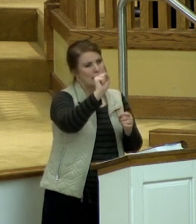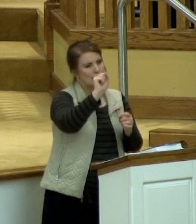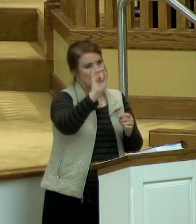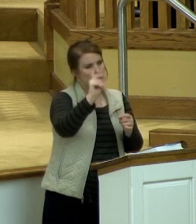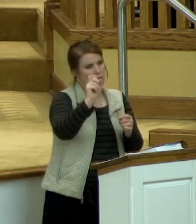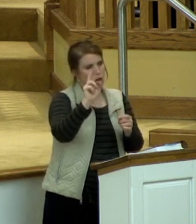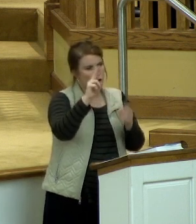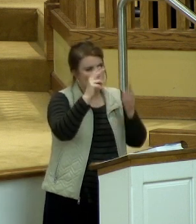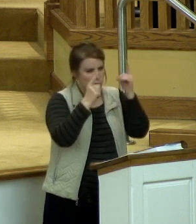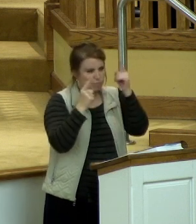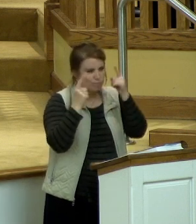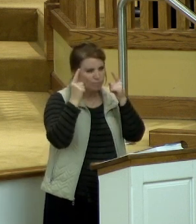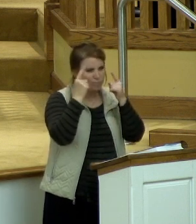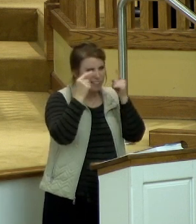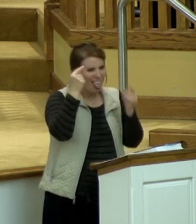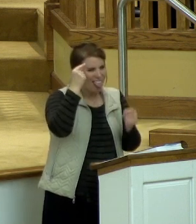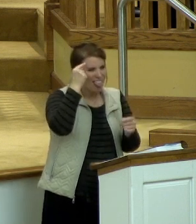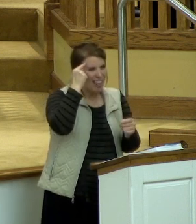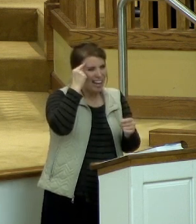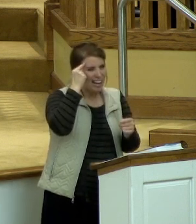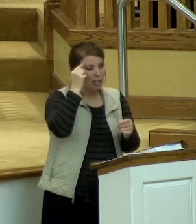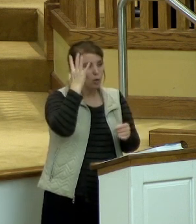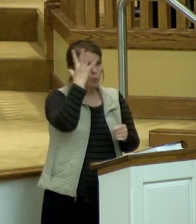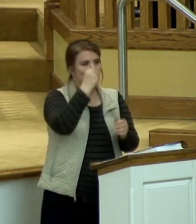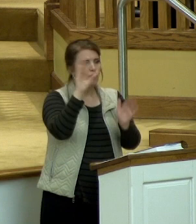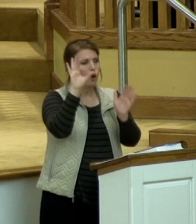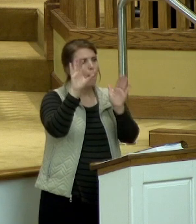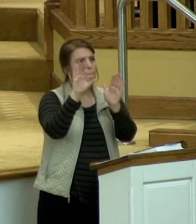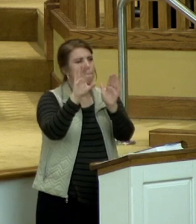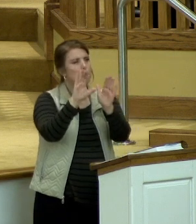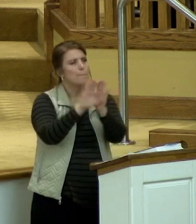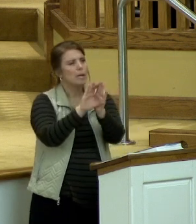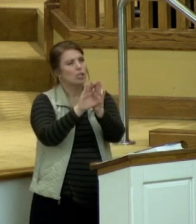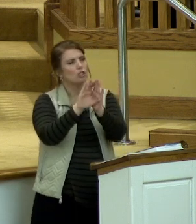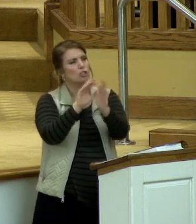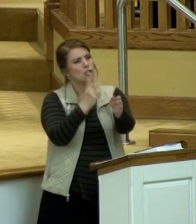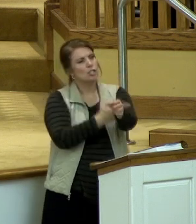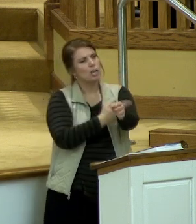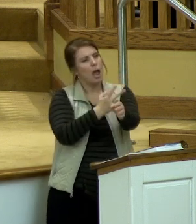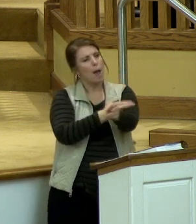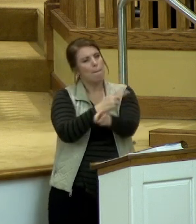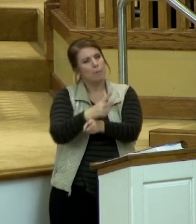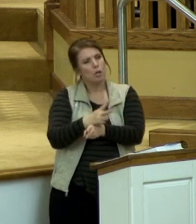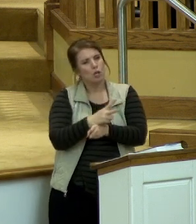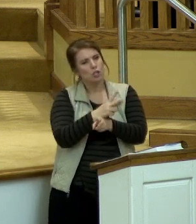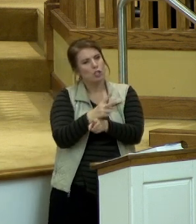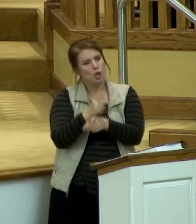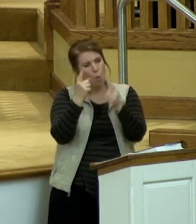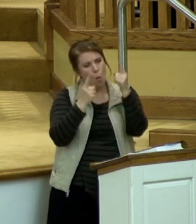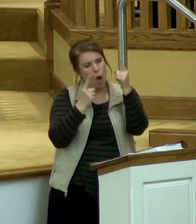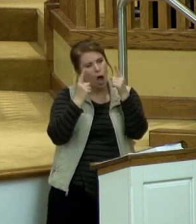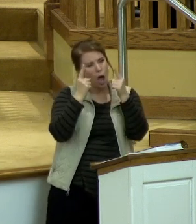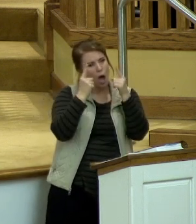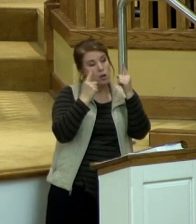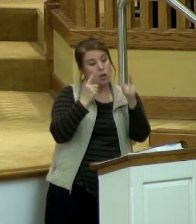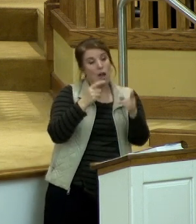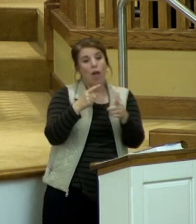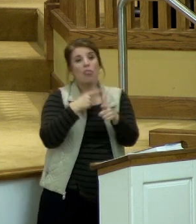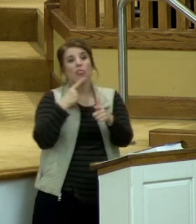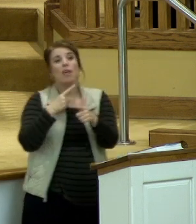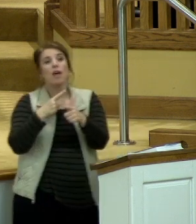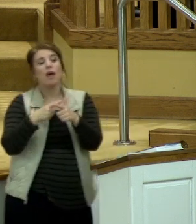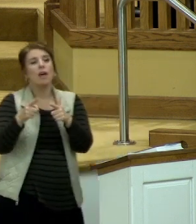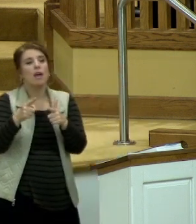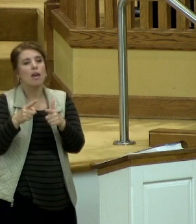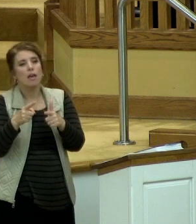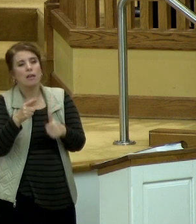beautiful picture where you have shepherds and the people they made it known that wondered about it. And then the mother, who's